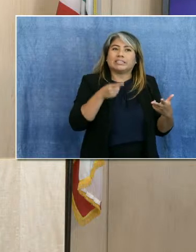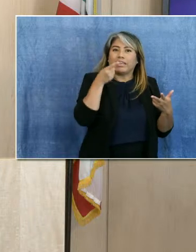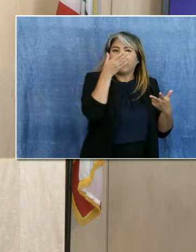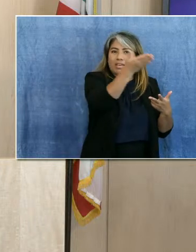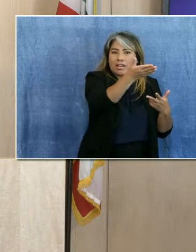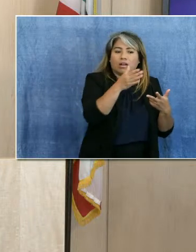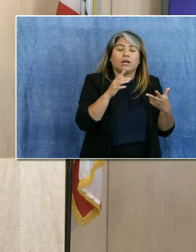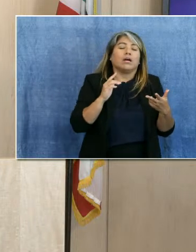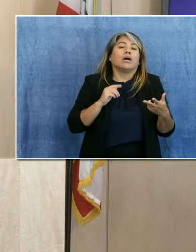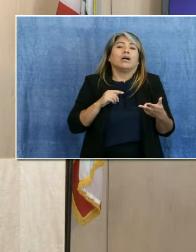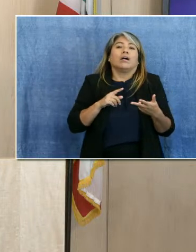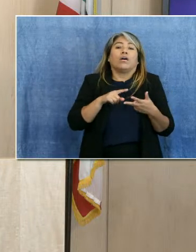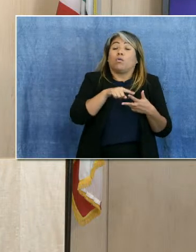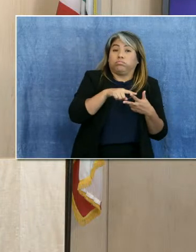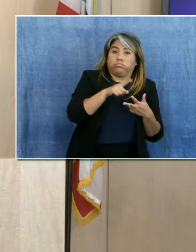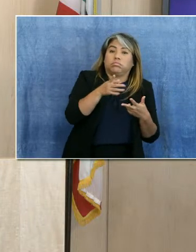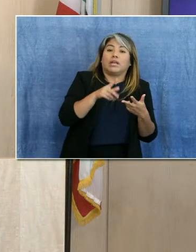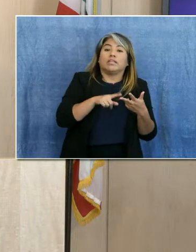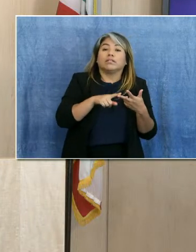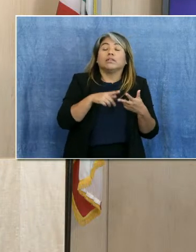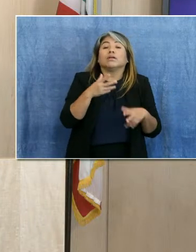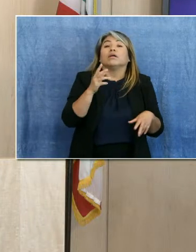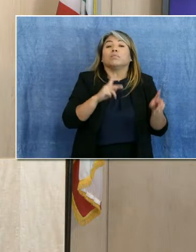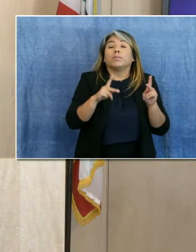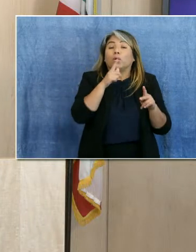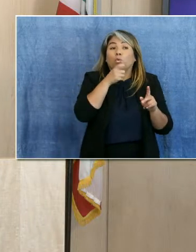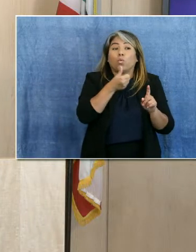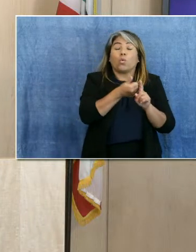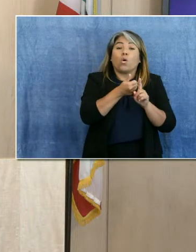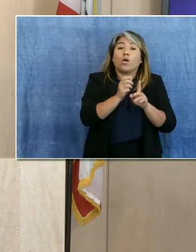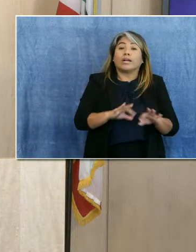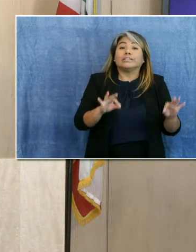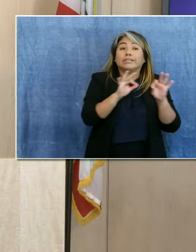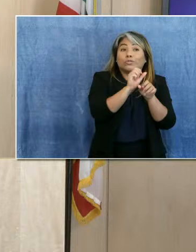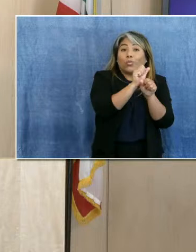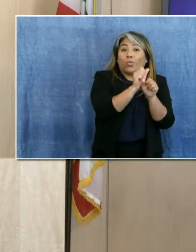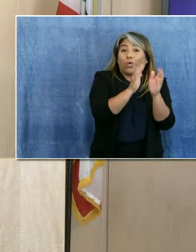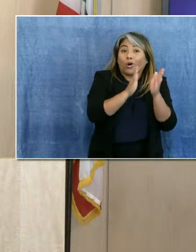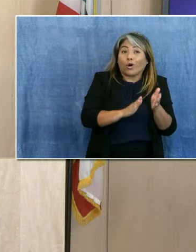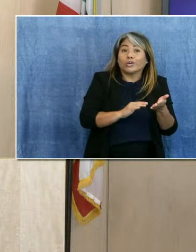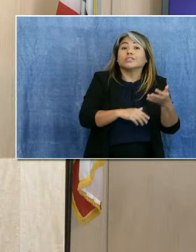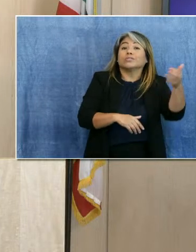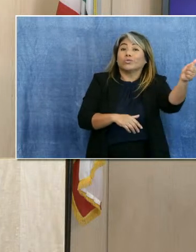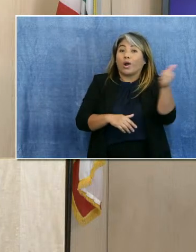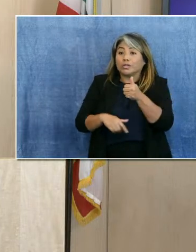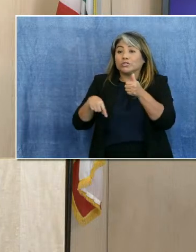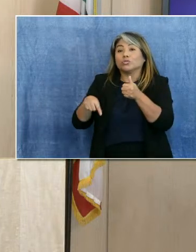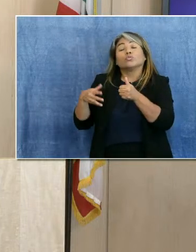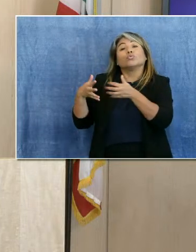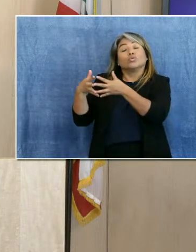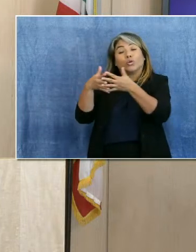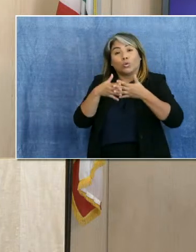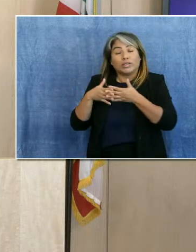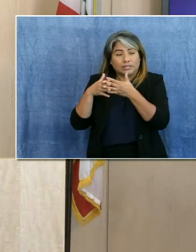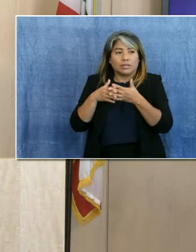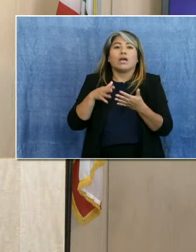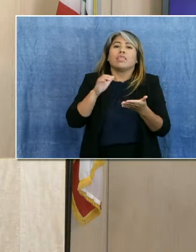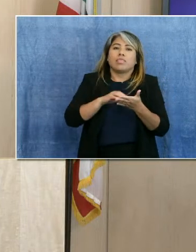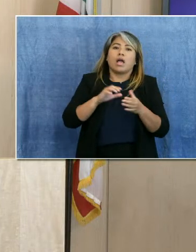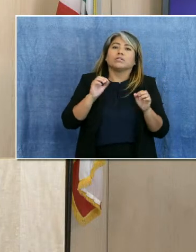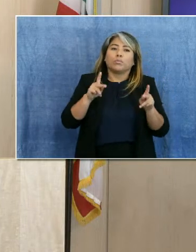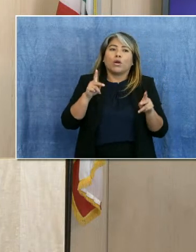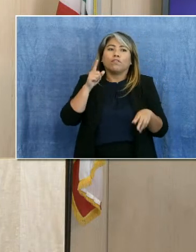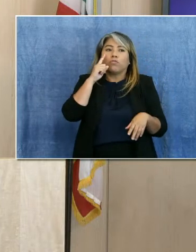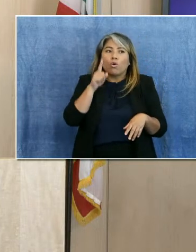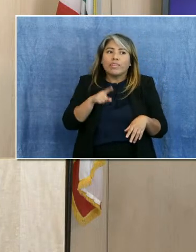then third, individuals that are essential workers that cross over into the U.S., that is an opportunity